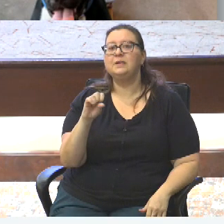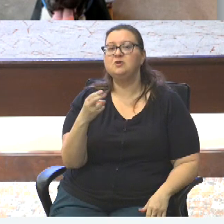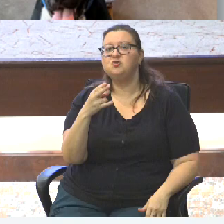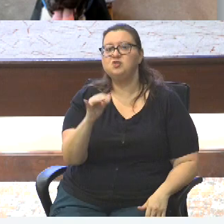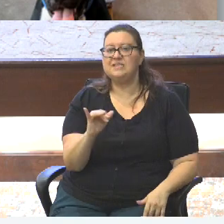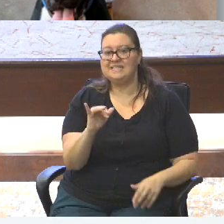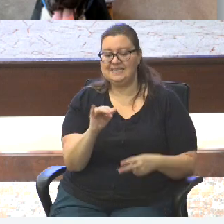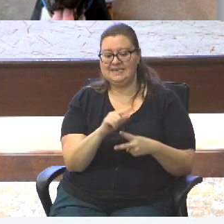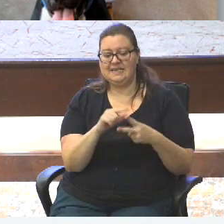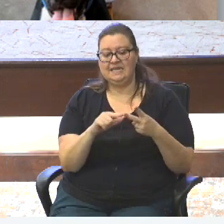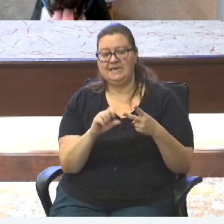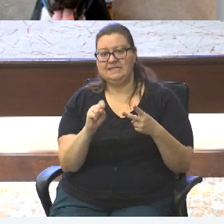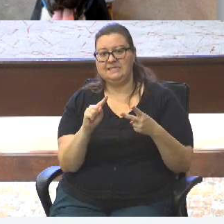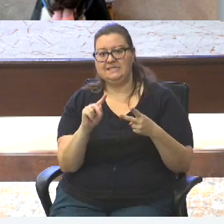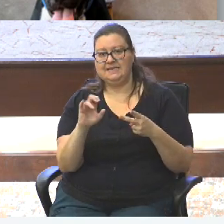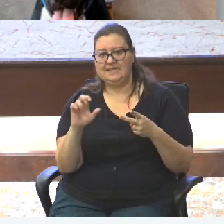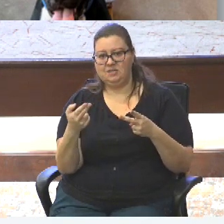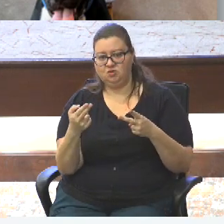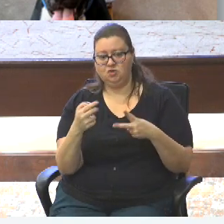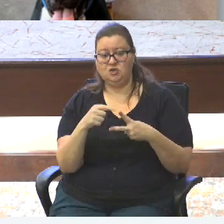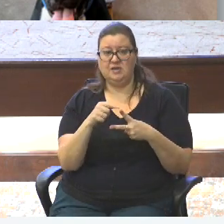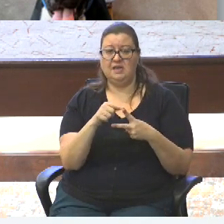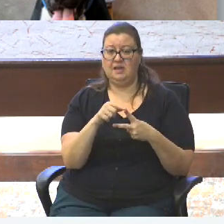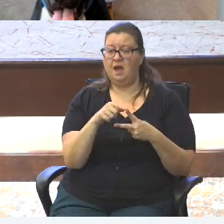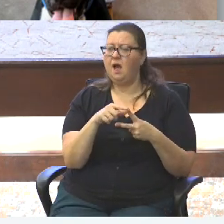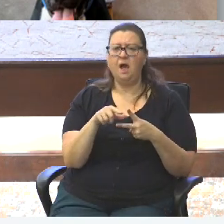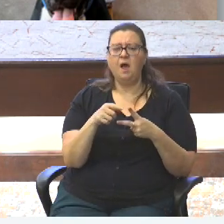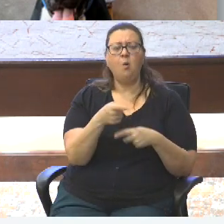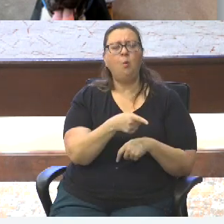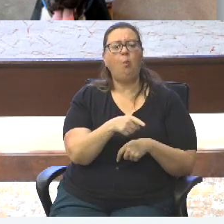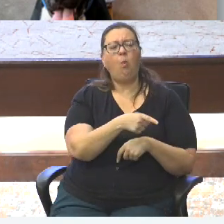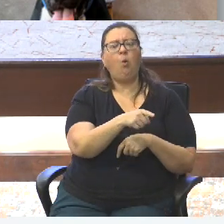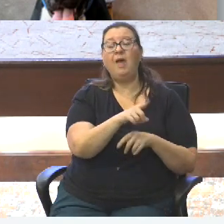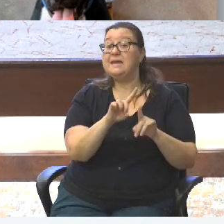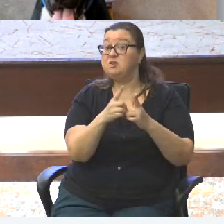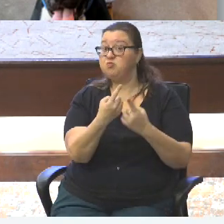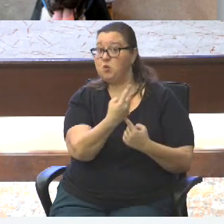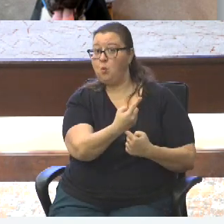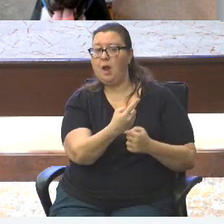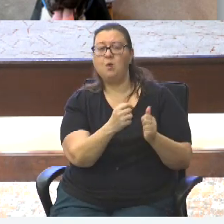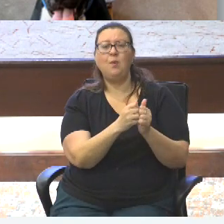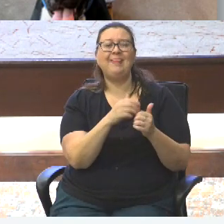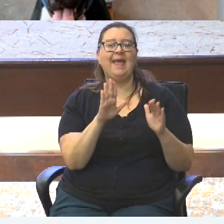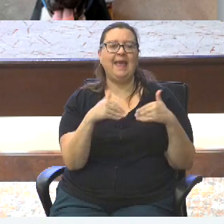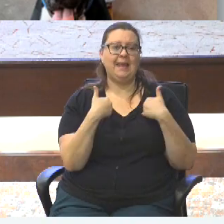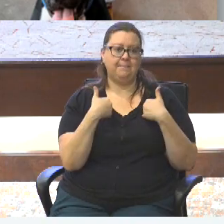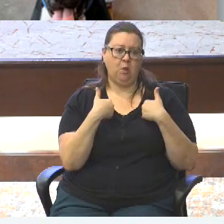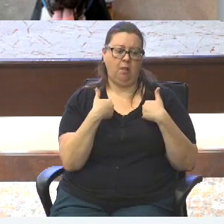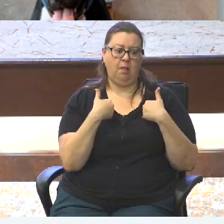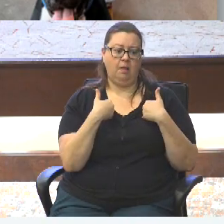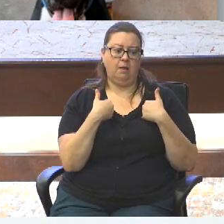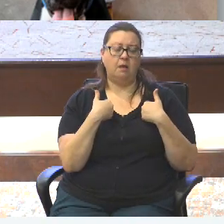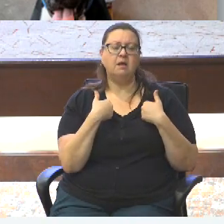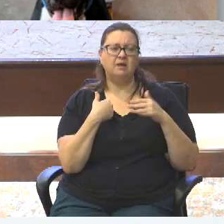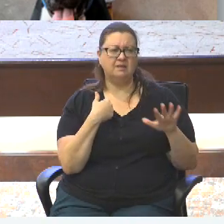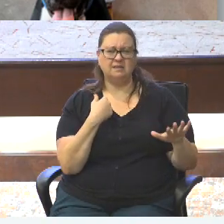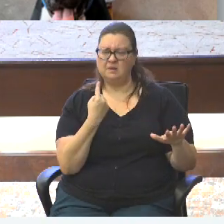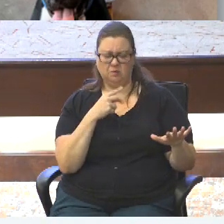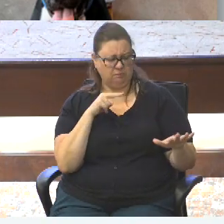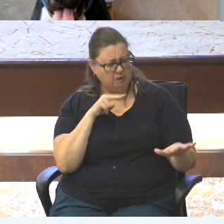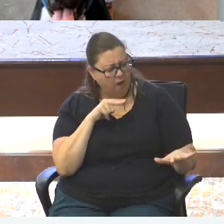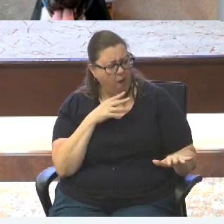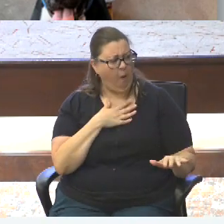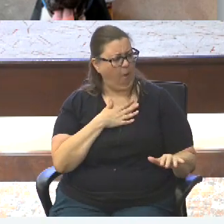Stitch. Squishy was found wandering on a busy street in District 1 with his stuffed animal. A concerned citizen called